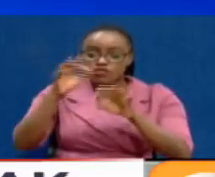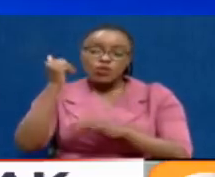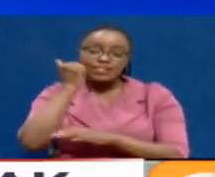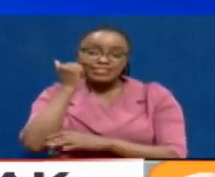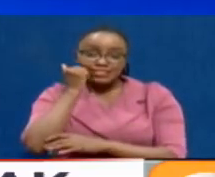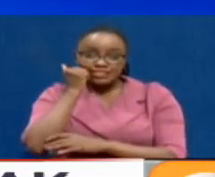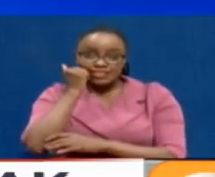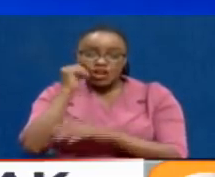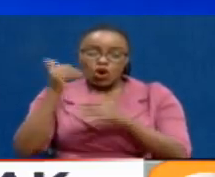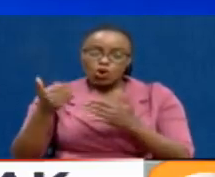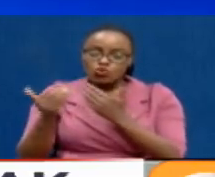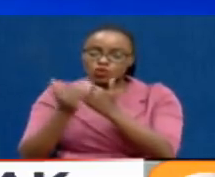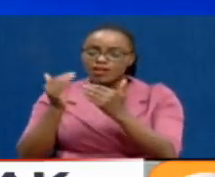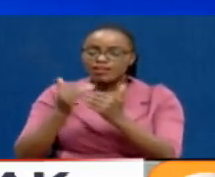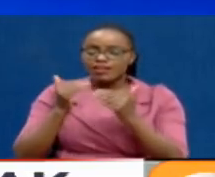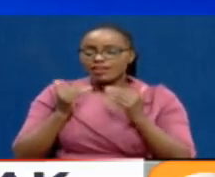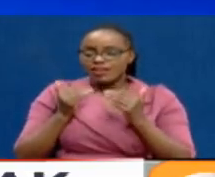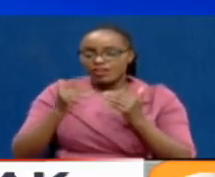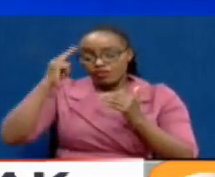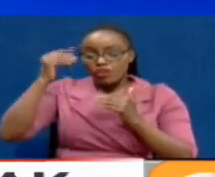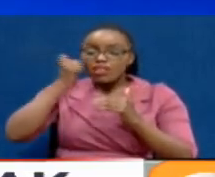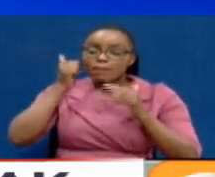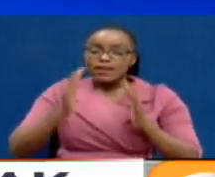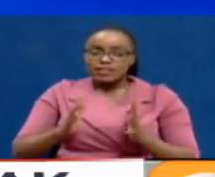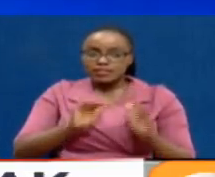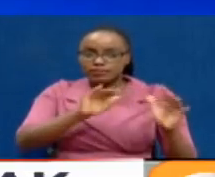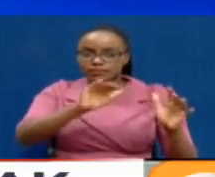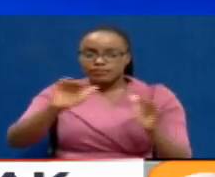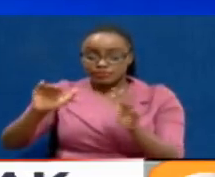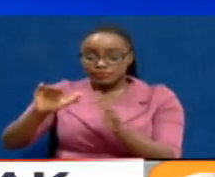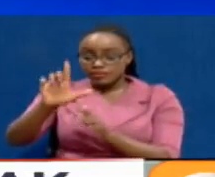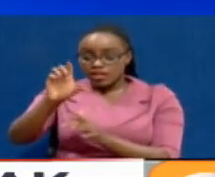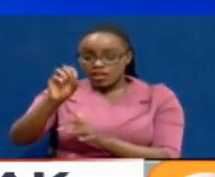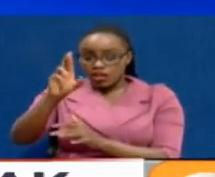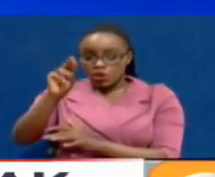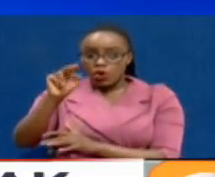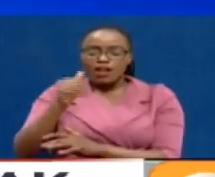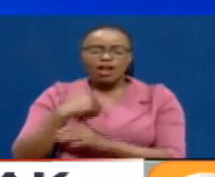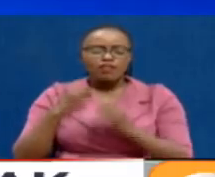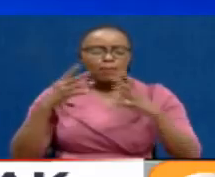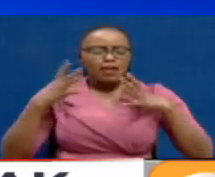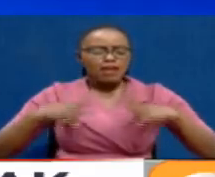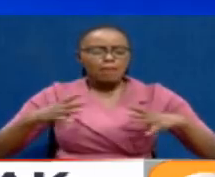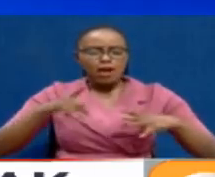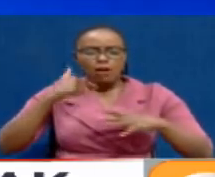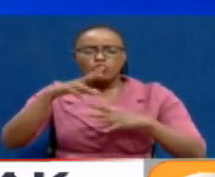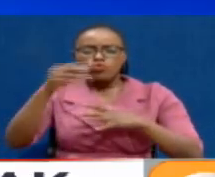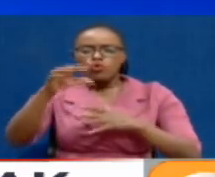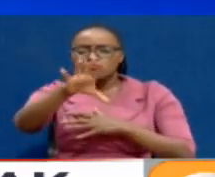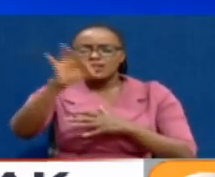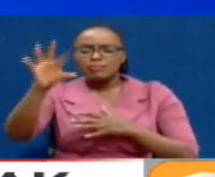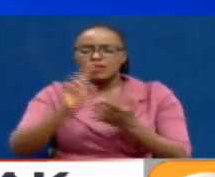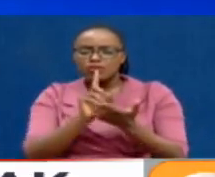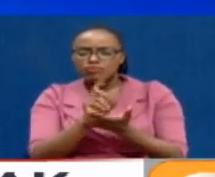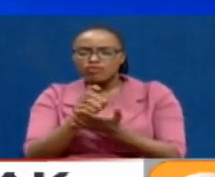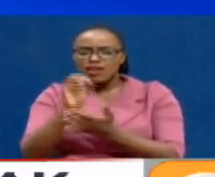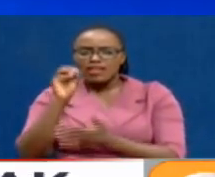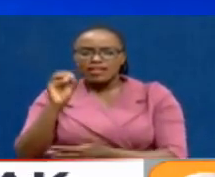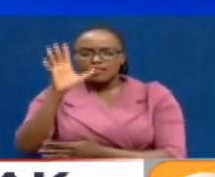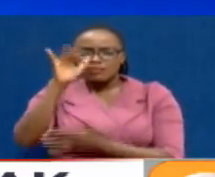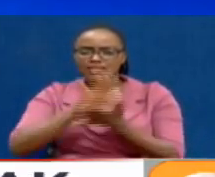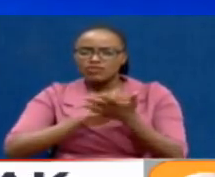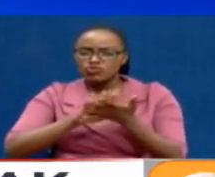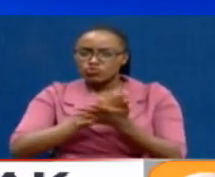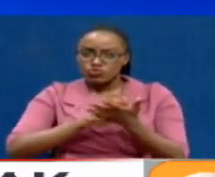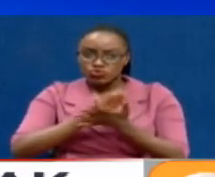sick or you're taking care of the sick. Okay. Yeah. Ronald says, I have so many people going for sanitizers and other expensive